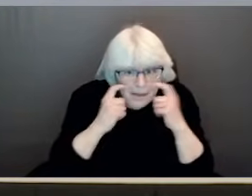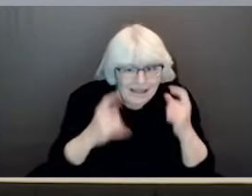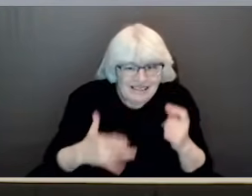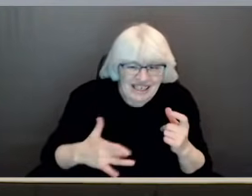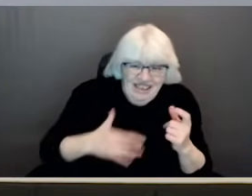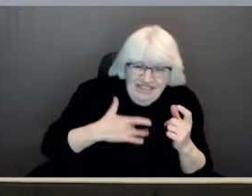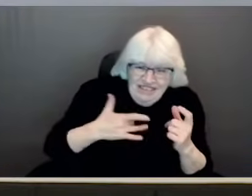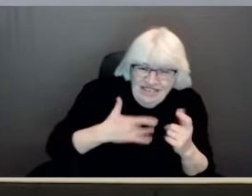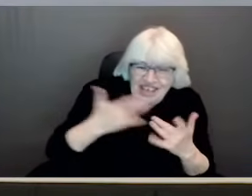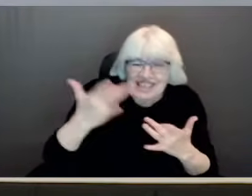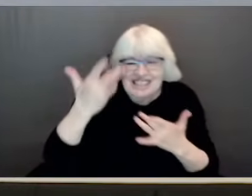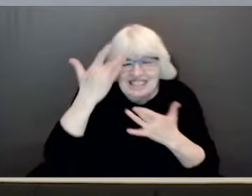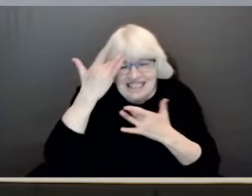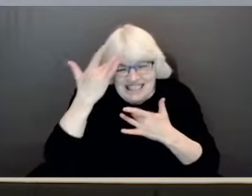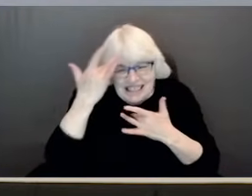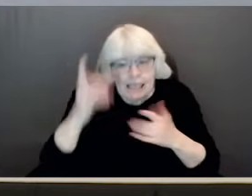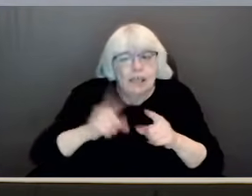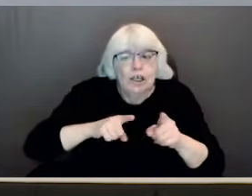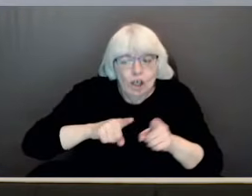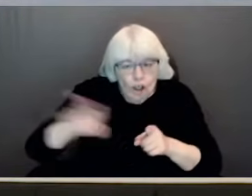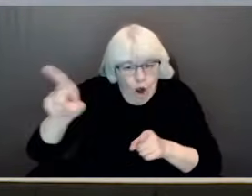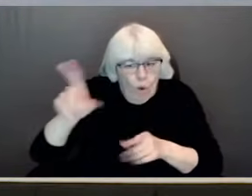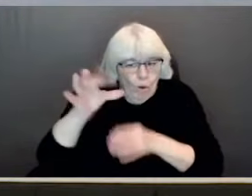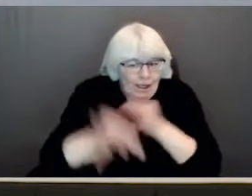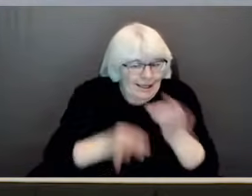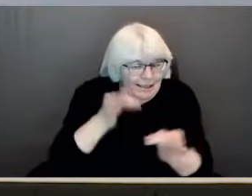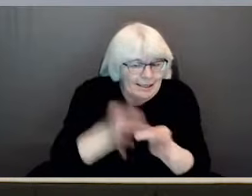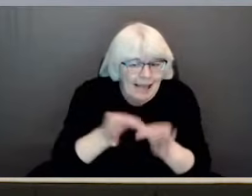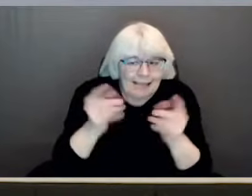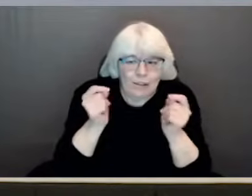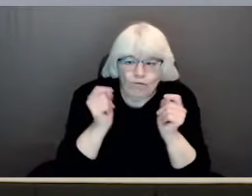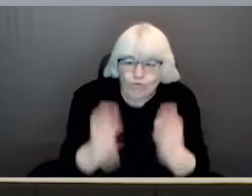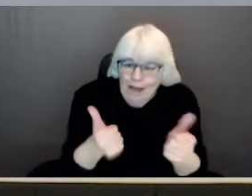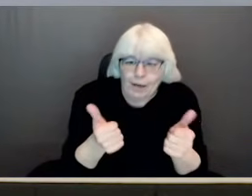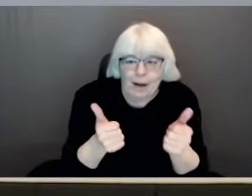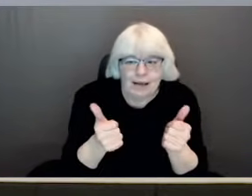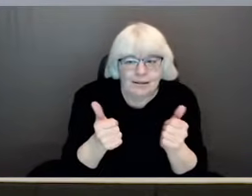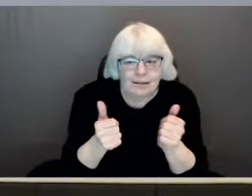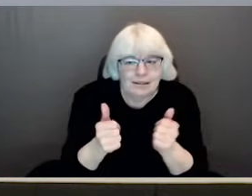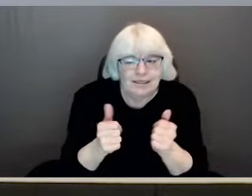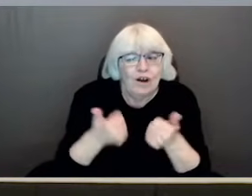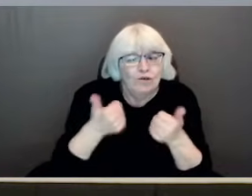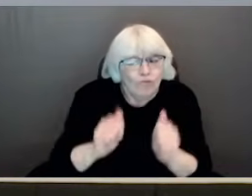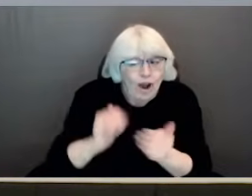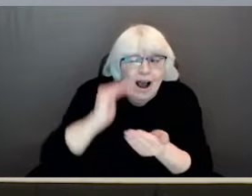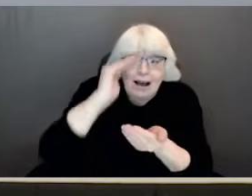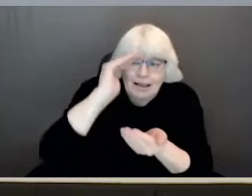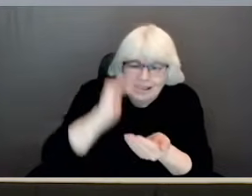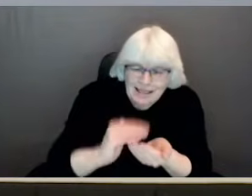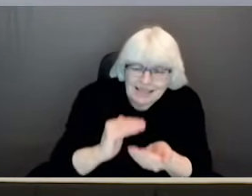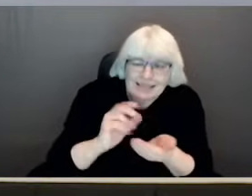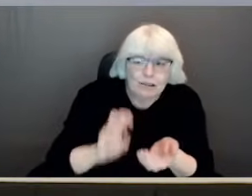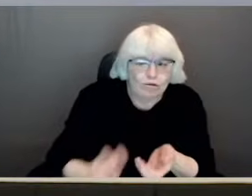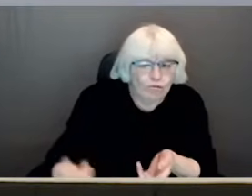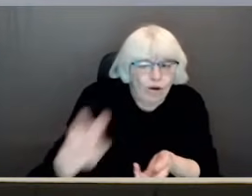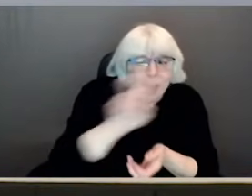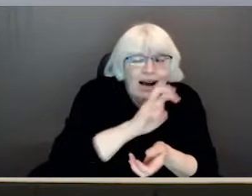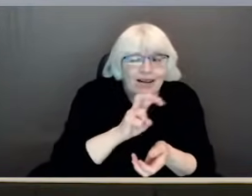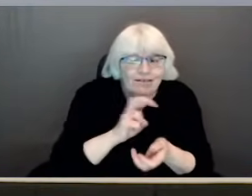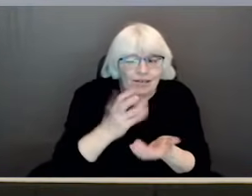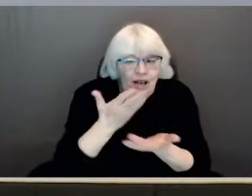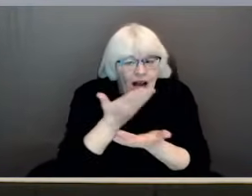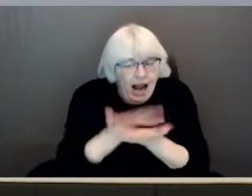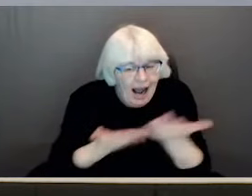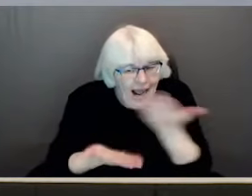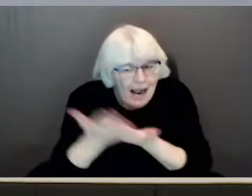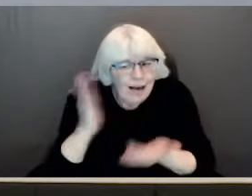feeling well. I think it may have been at the last press briefing I said that PEI just has to hang on a bit longer.